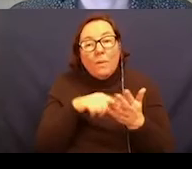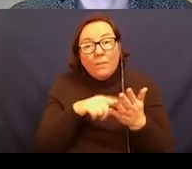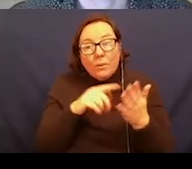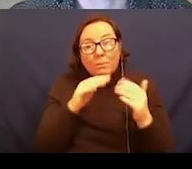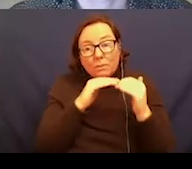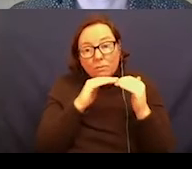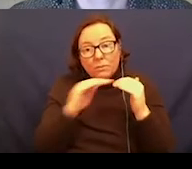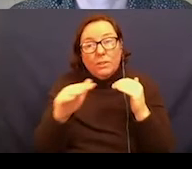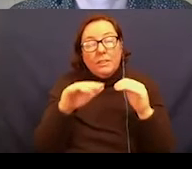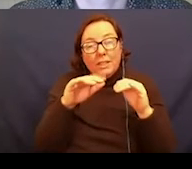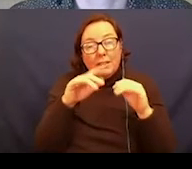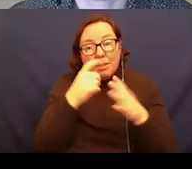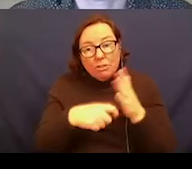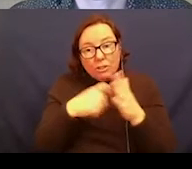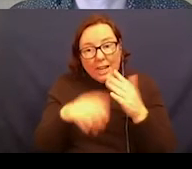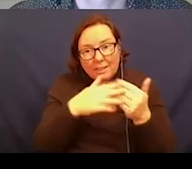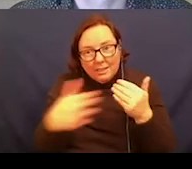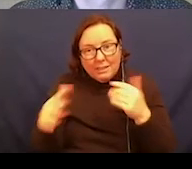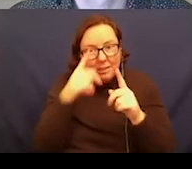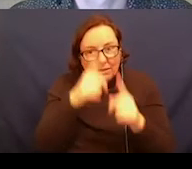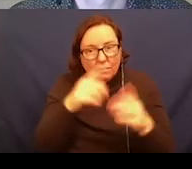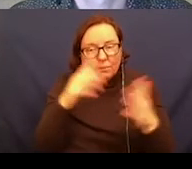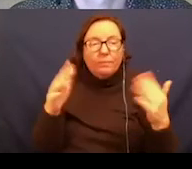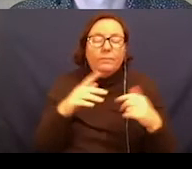as well as committing to environmental justice